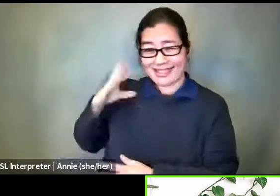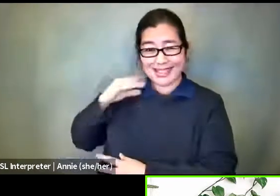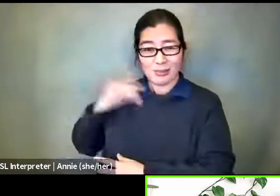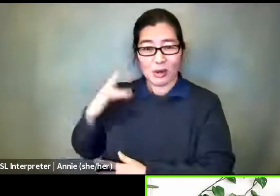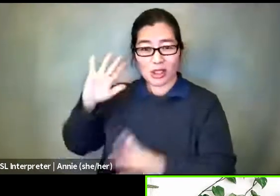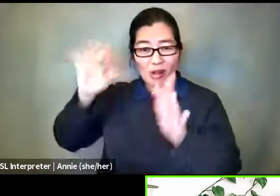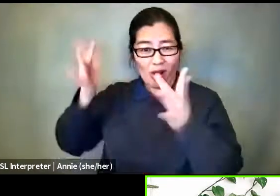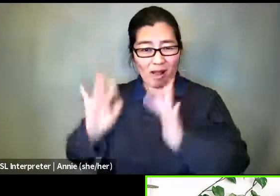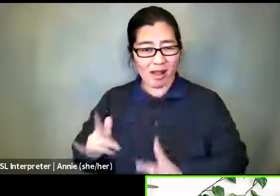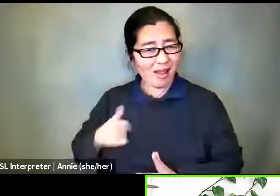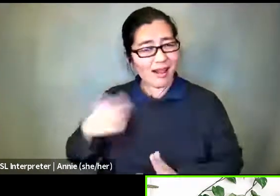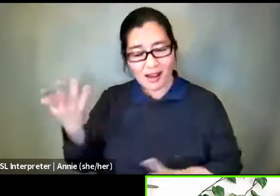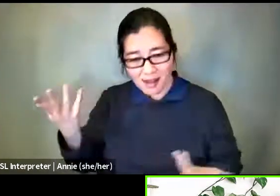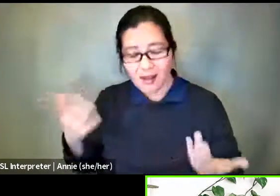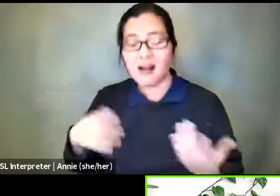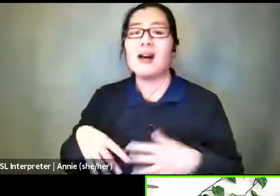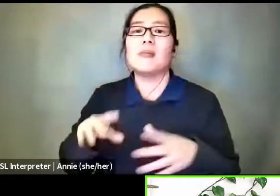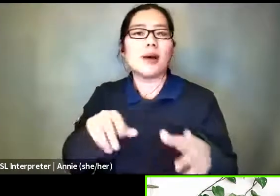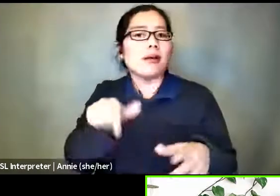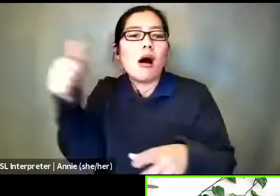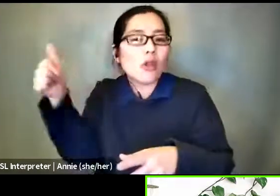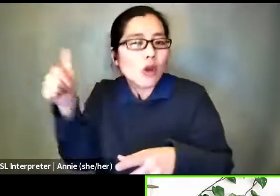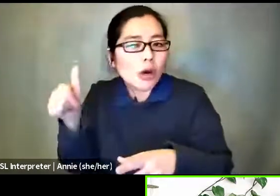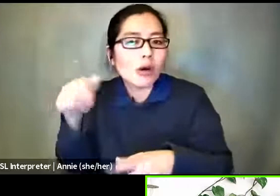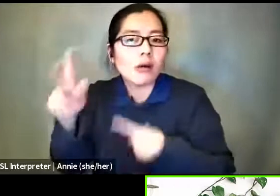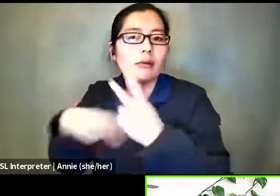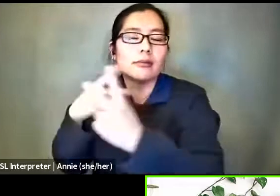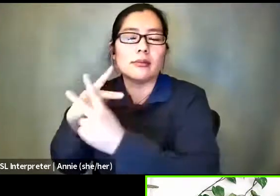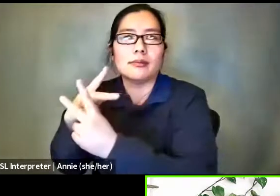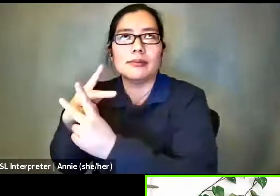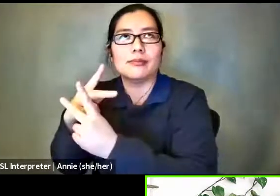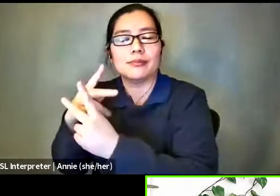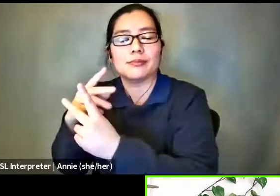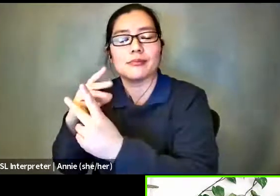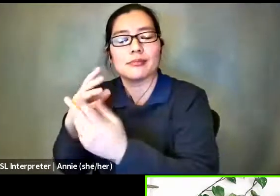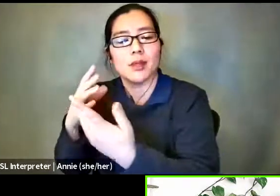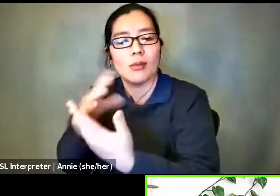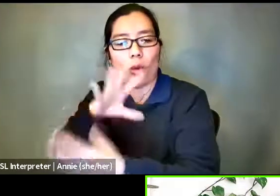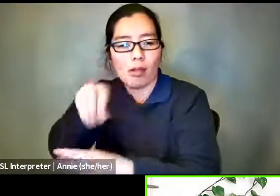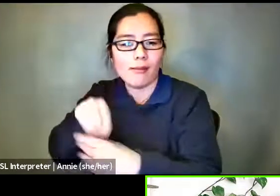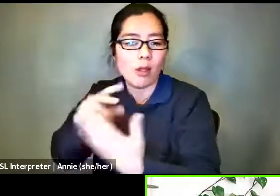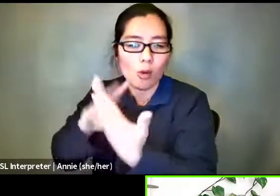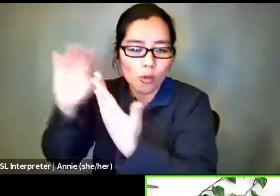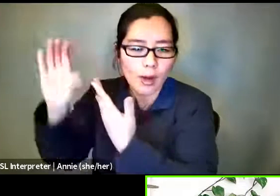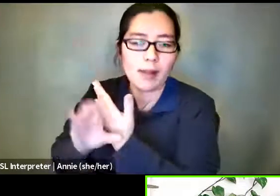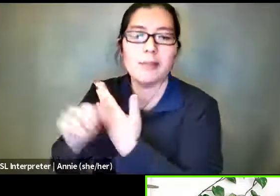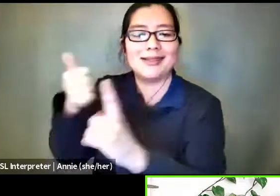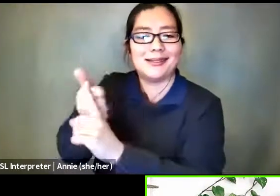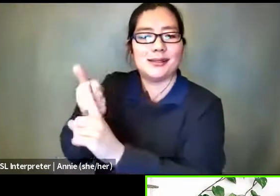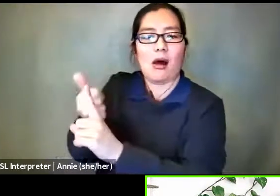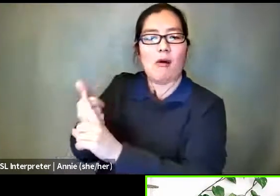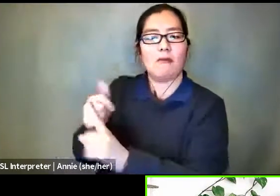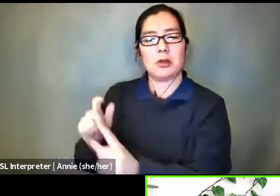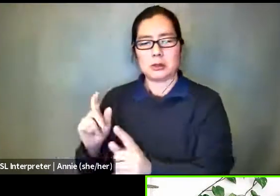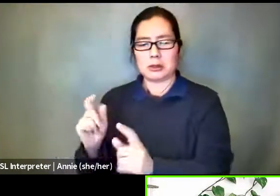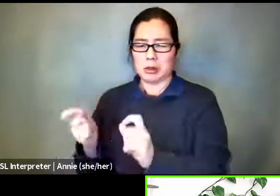ways throughout most curricula. And that's why we're really trying to work as hard as we can to build out. Aside from the in-school curricula,